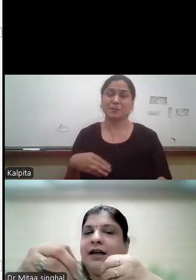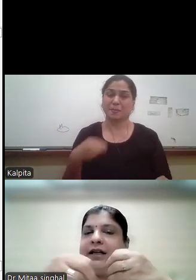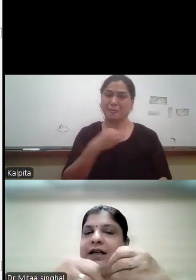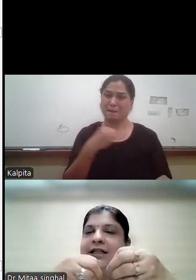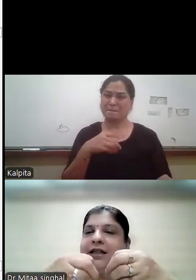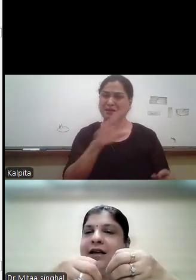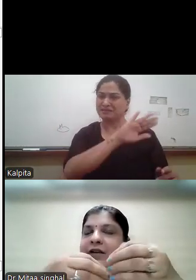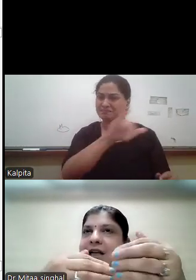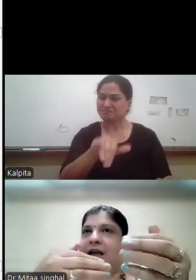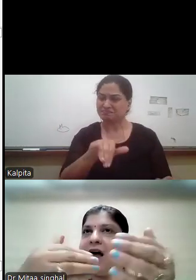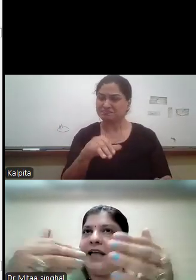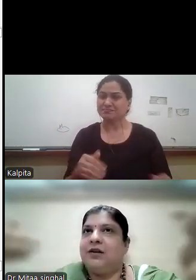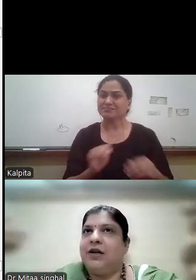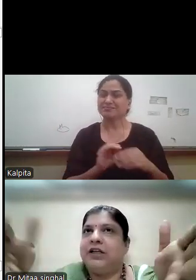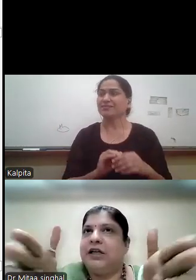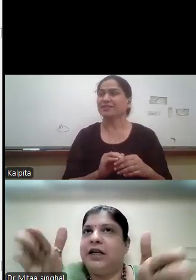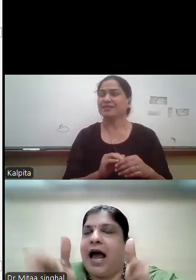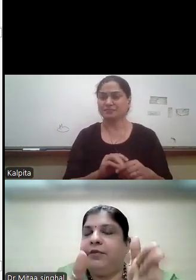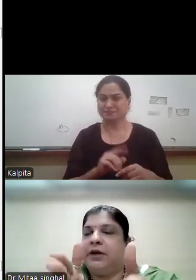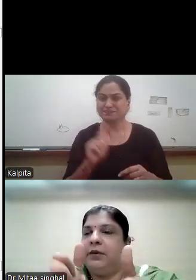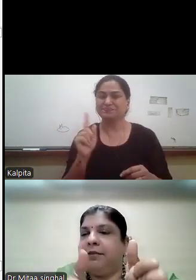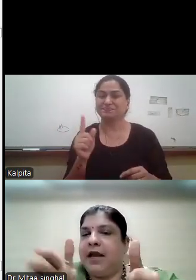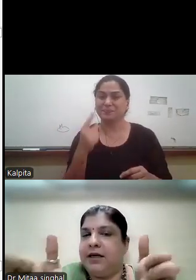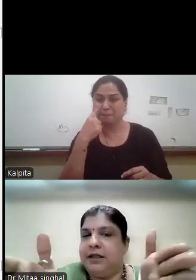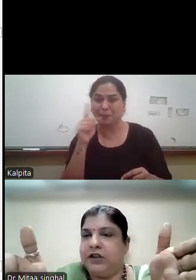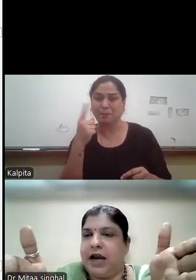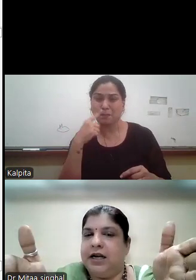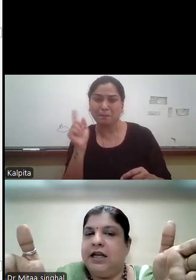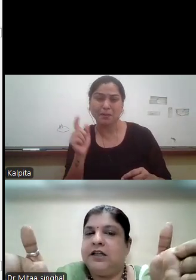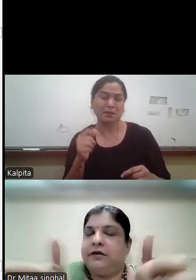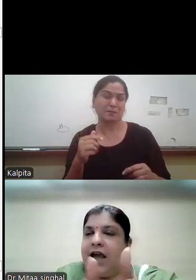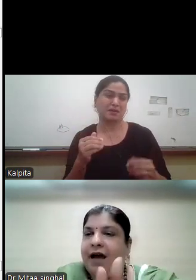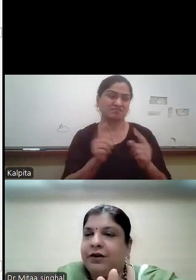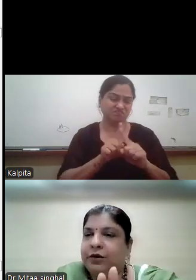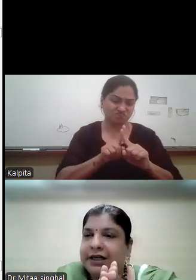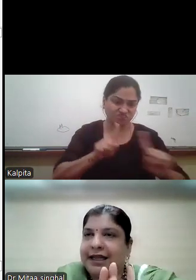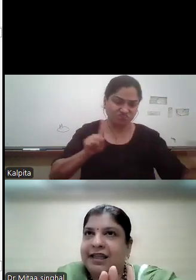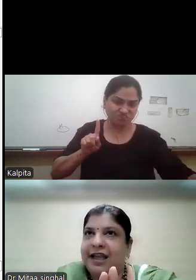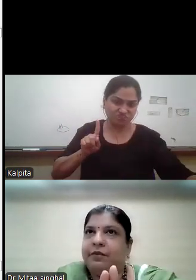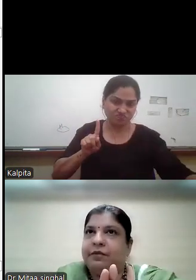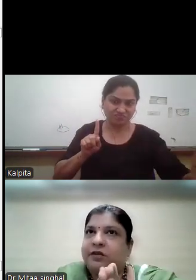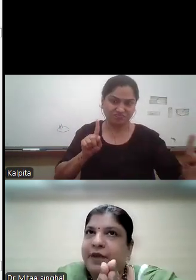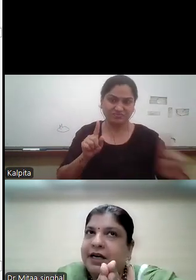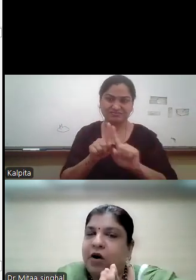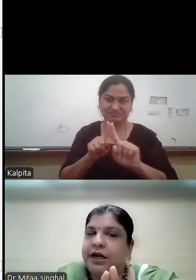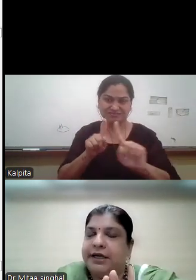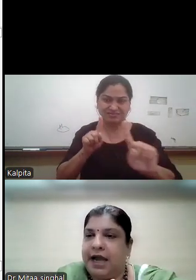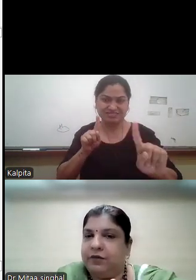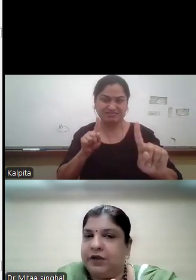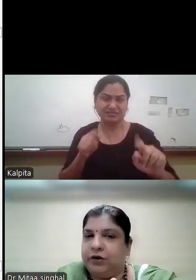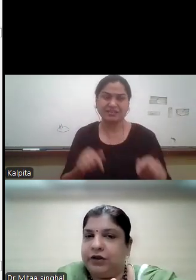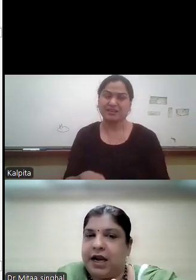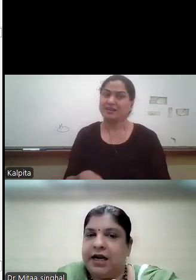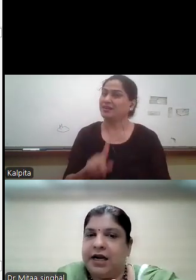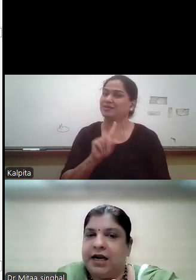So that creates a very isolation and a gap between the parent and the child. So we have to train them, spend quality